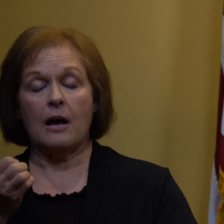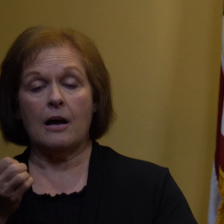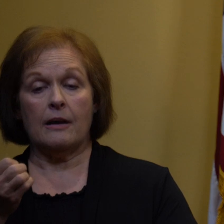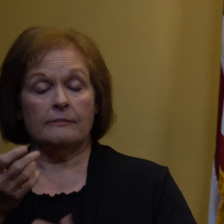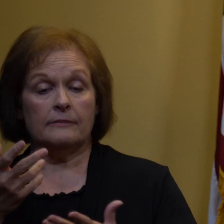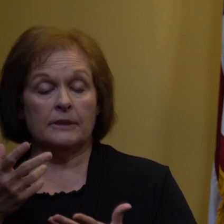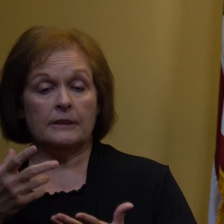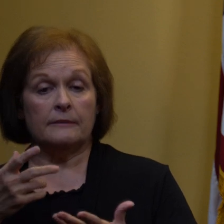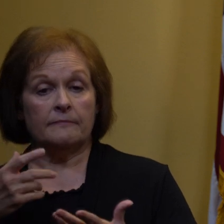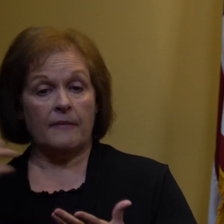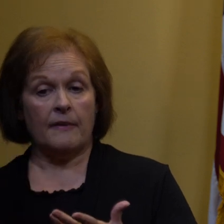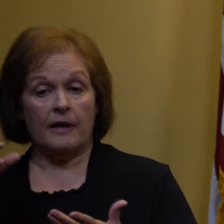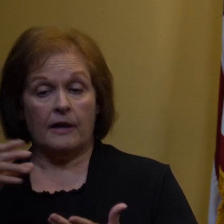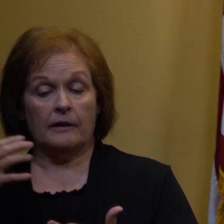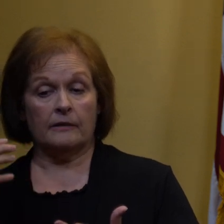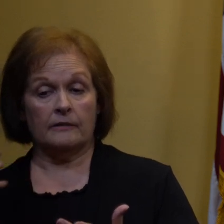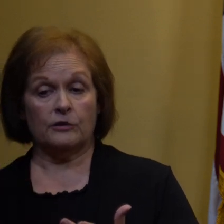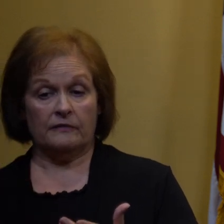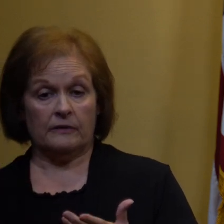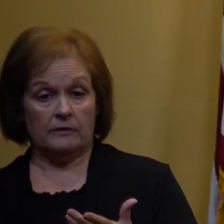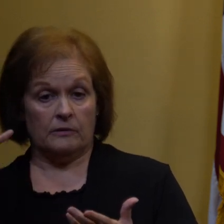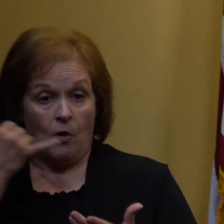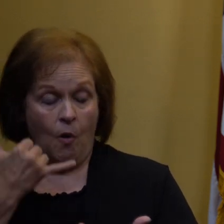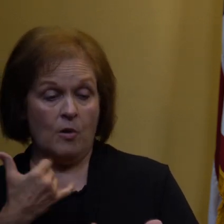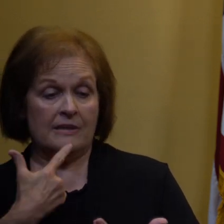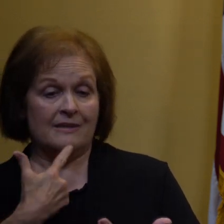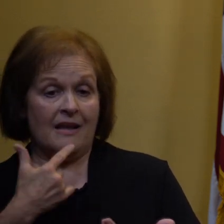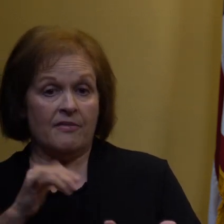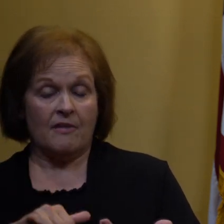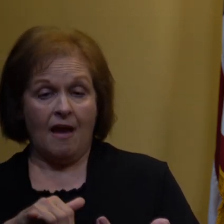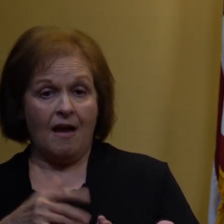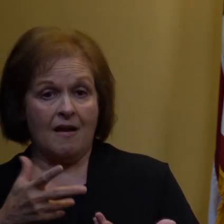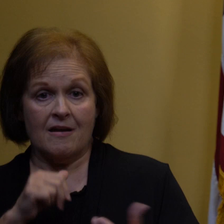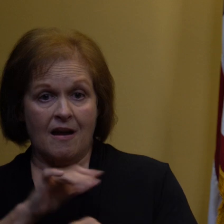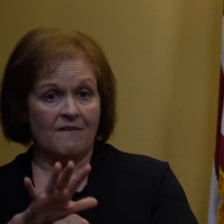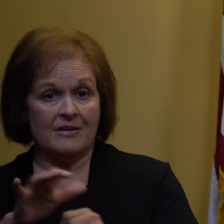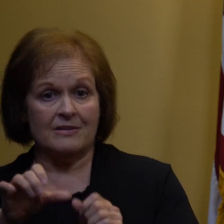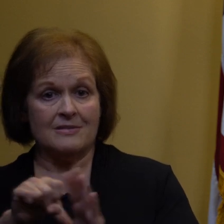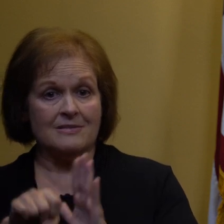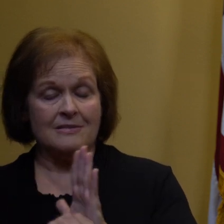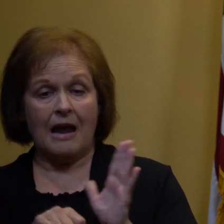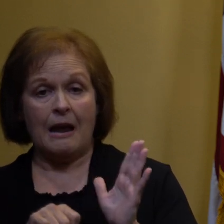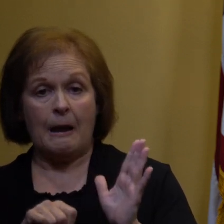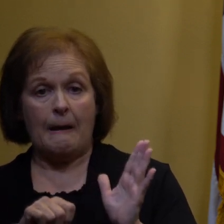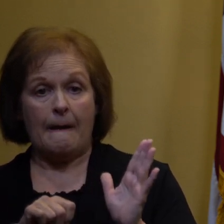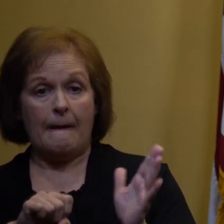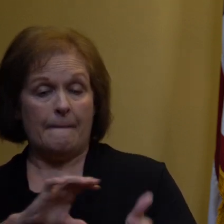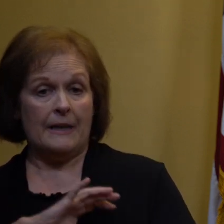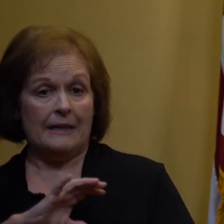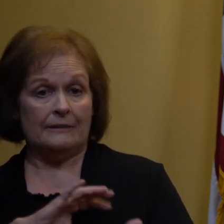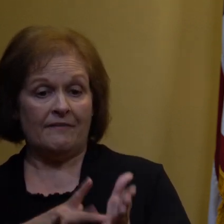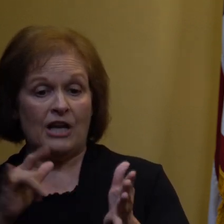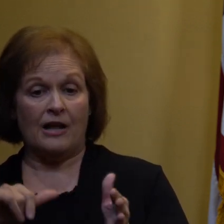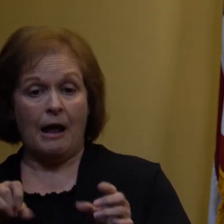up, indicated that there was even a shortage of state police that were taking advantage of the